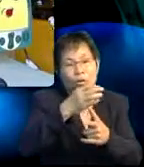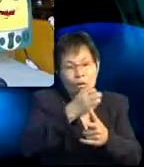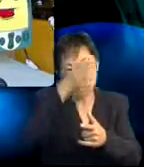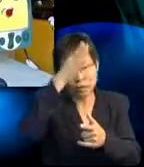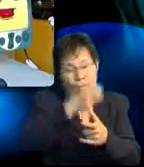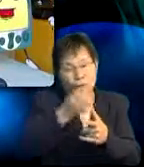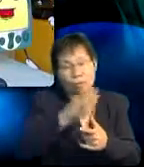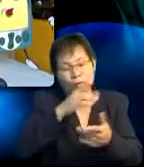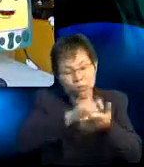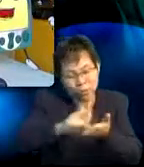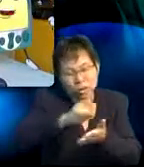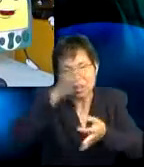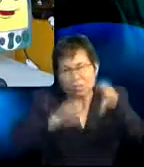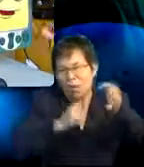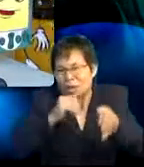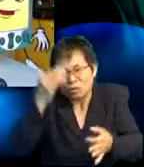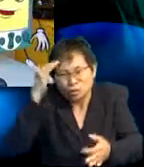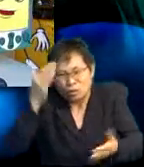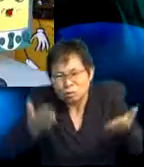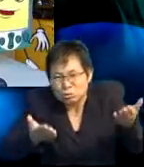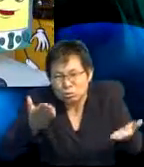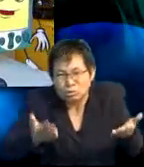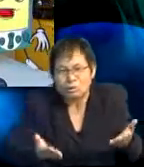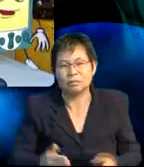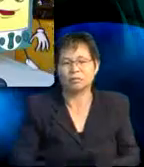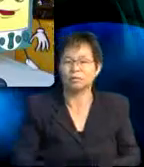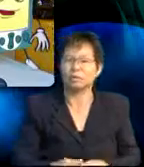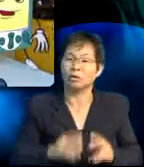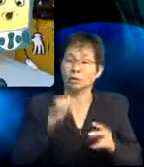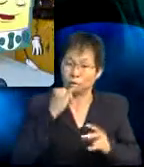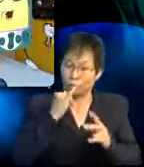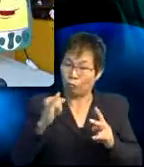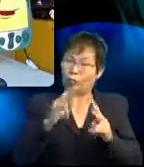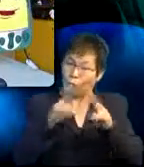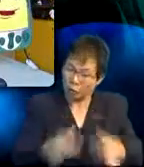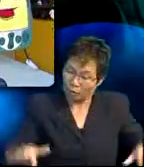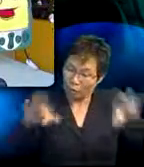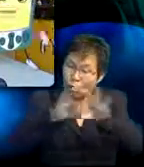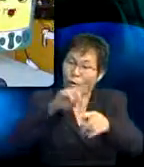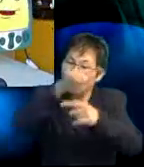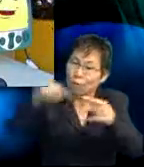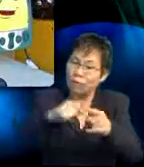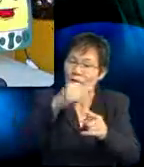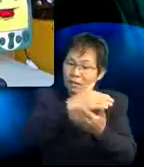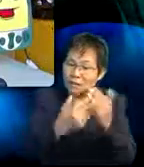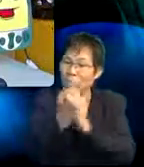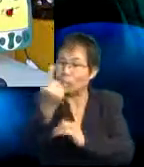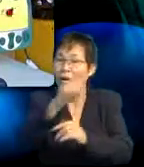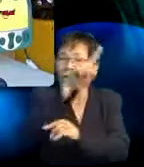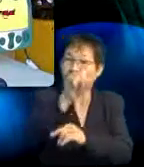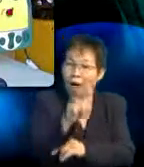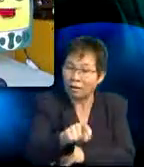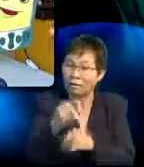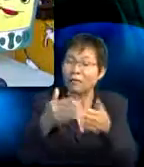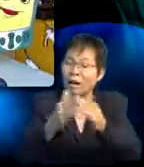for you if you're not sure. It would be very useful when someone